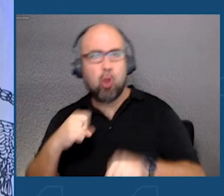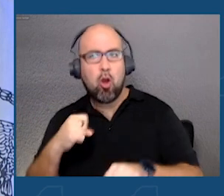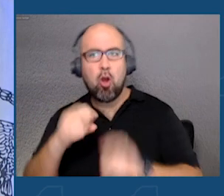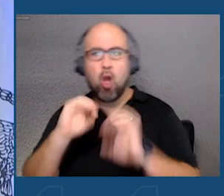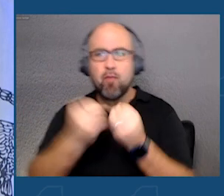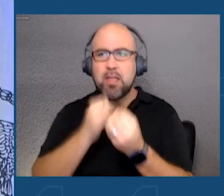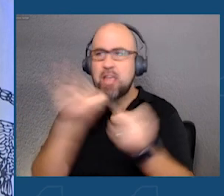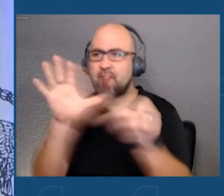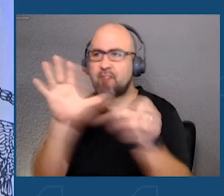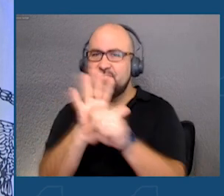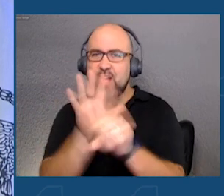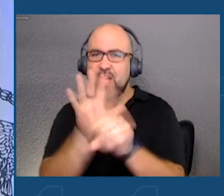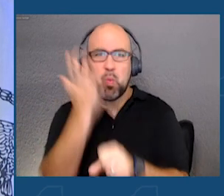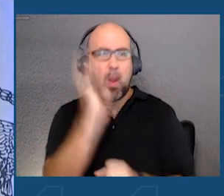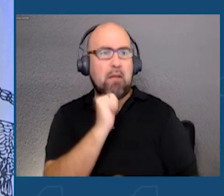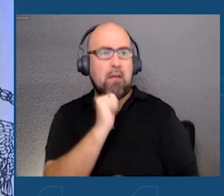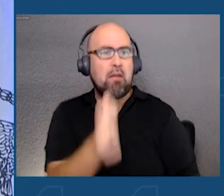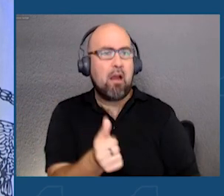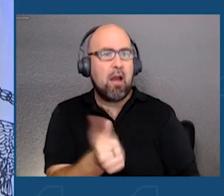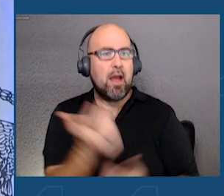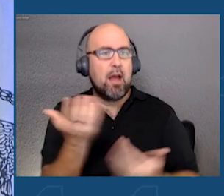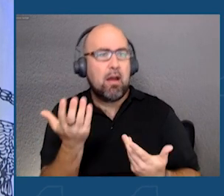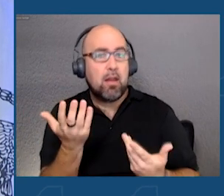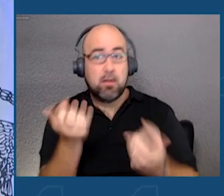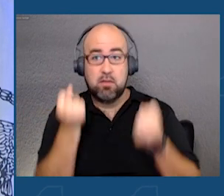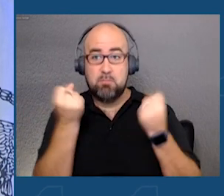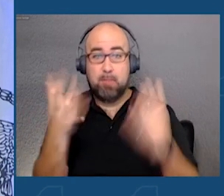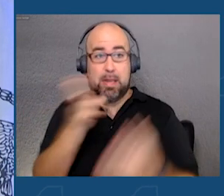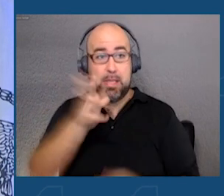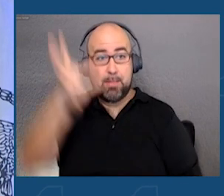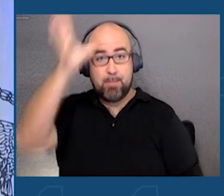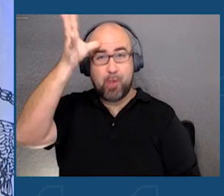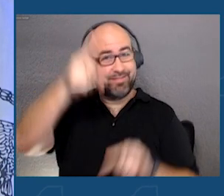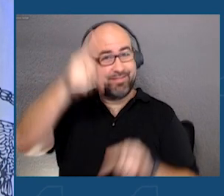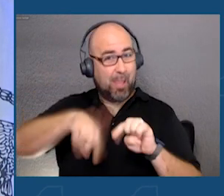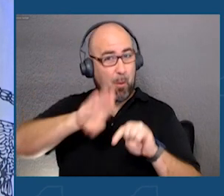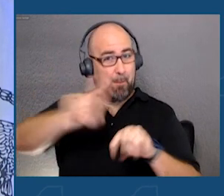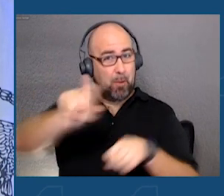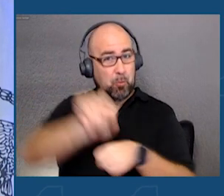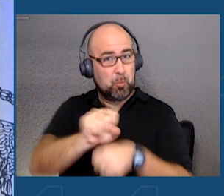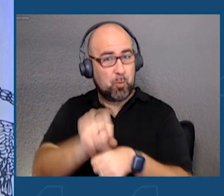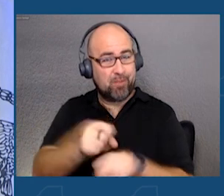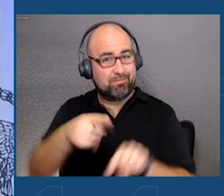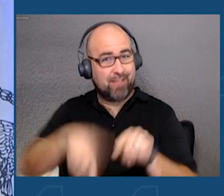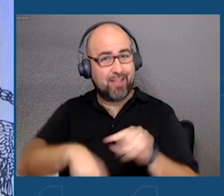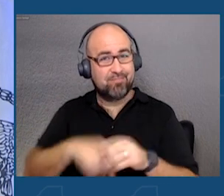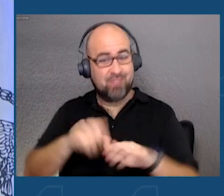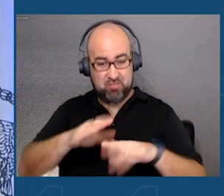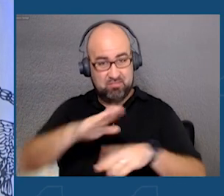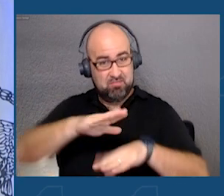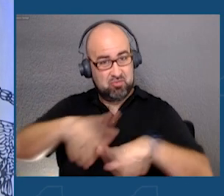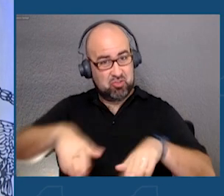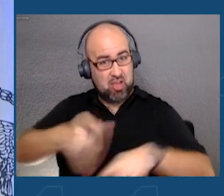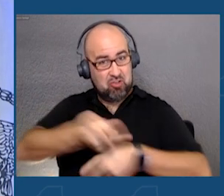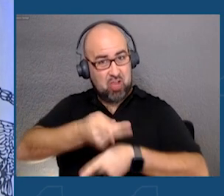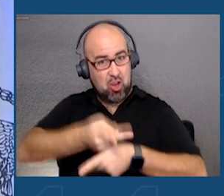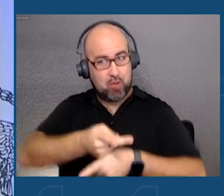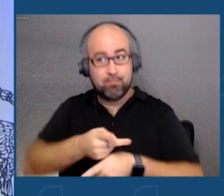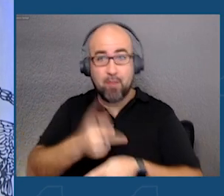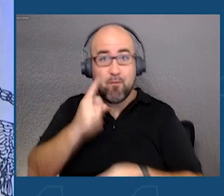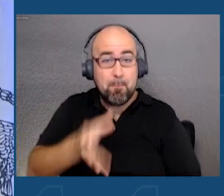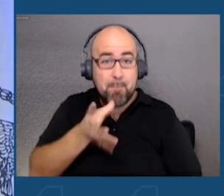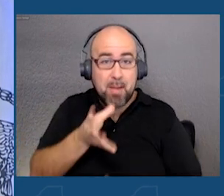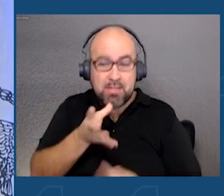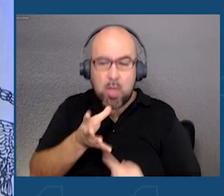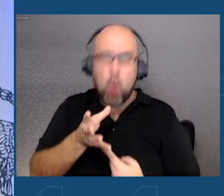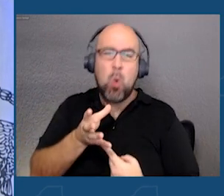is a lot of parents can't get back to work. Childcare, especially for moms, the weight is still on moms. It was on me